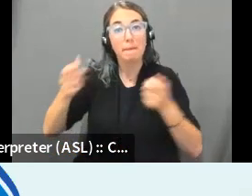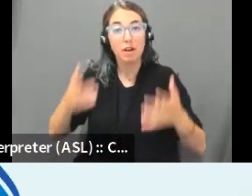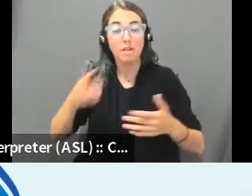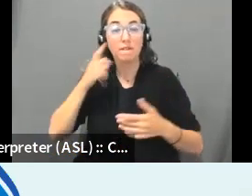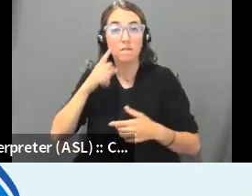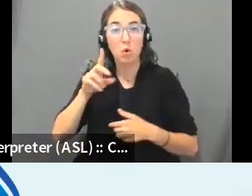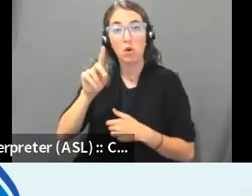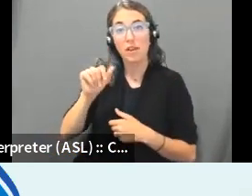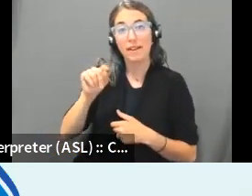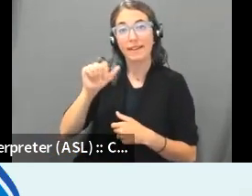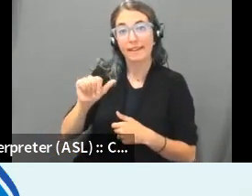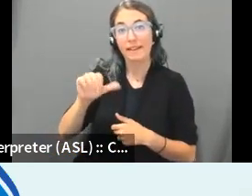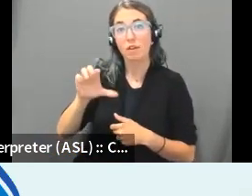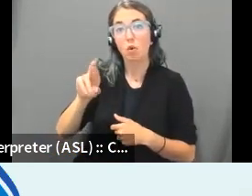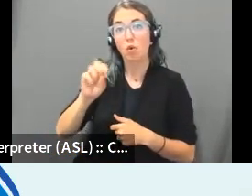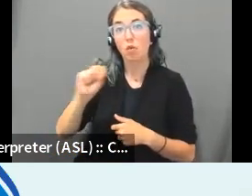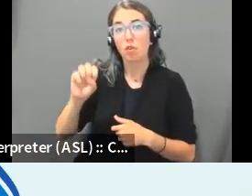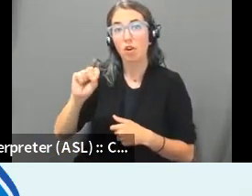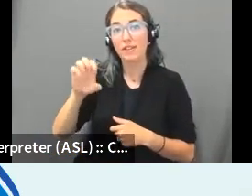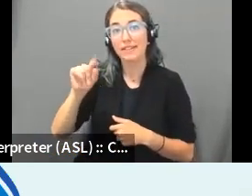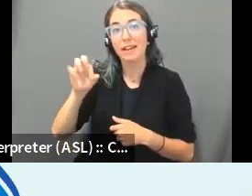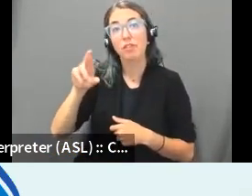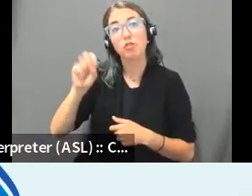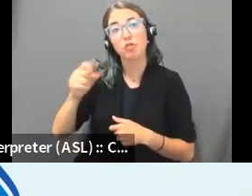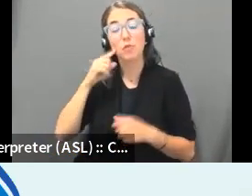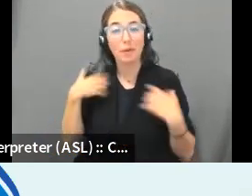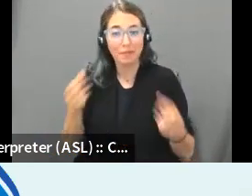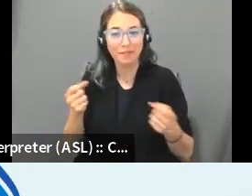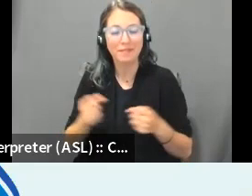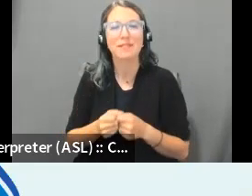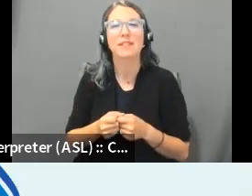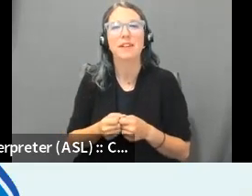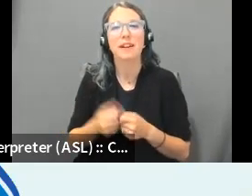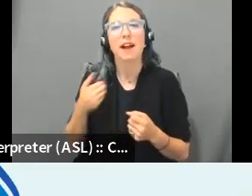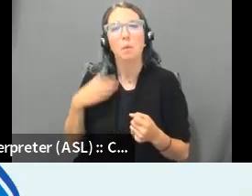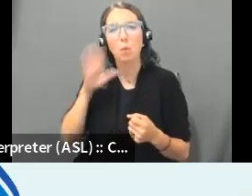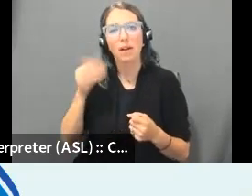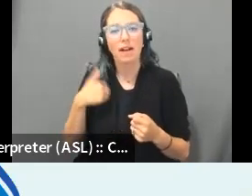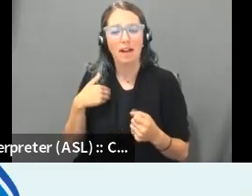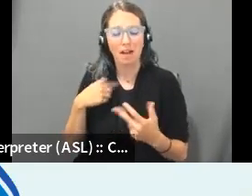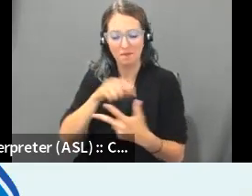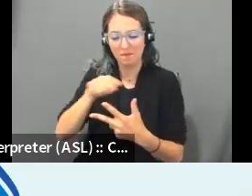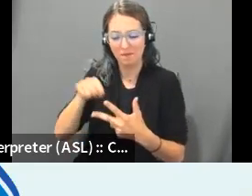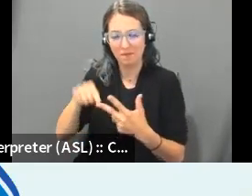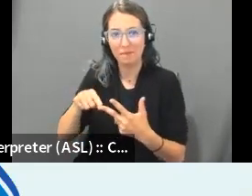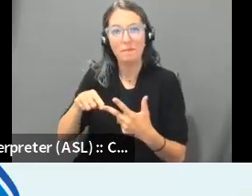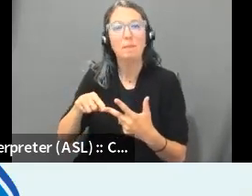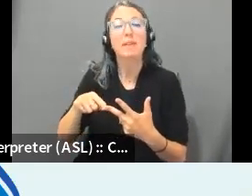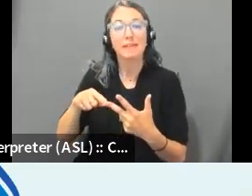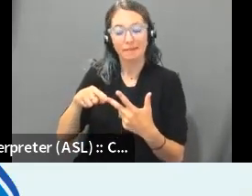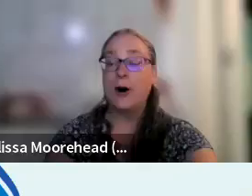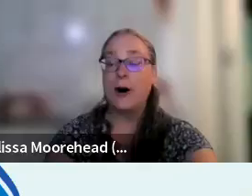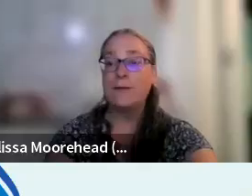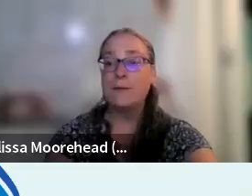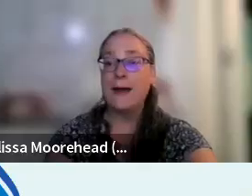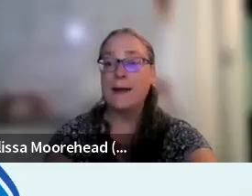and we'd like to welcome you to the second installment in our three-part series, Advancing Community Health through Equitable Data Ecosystems.